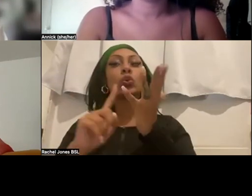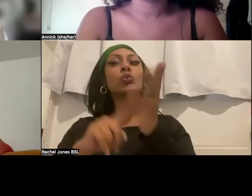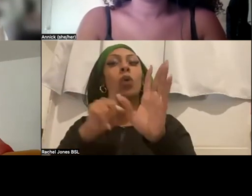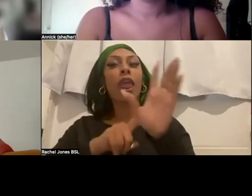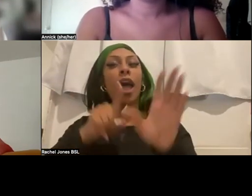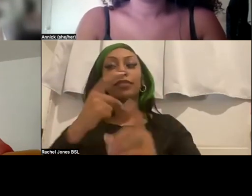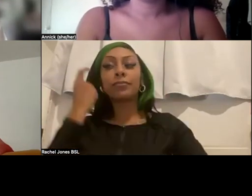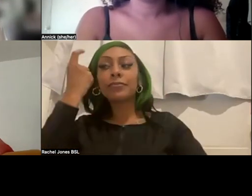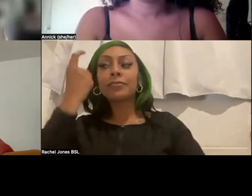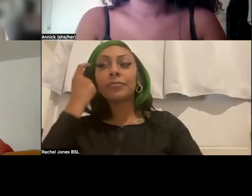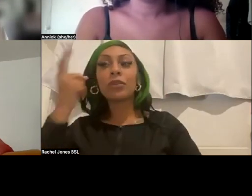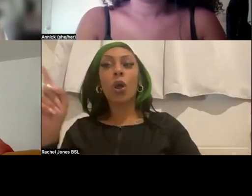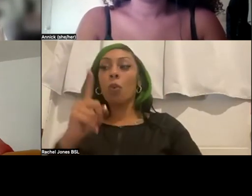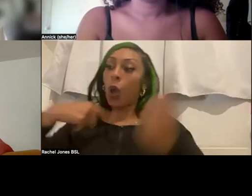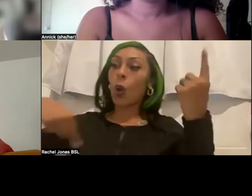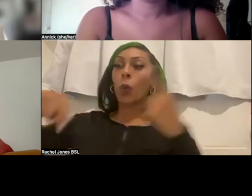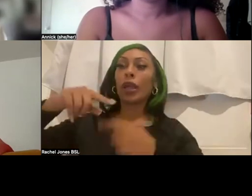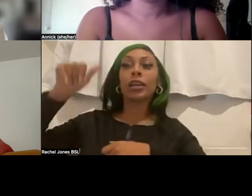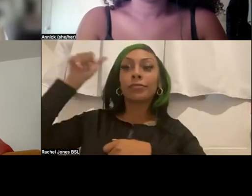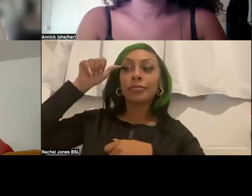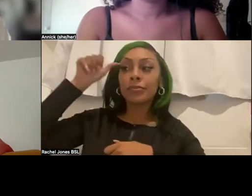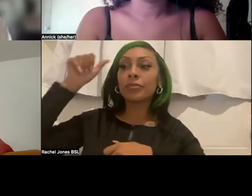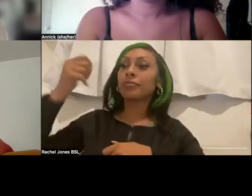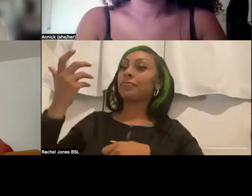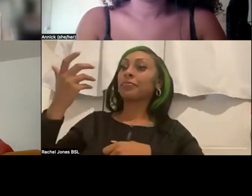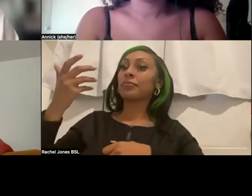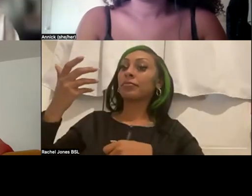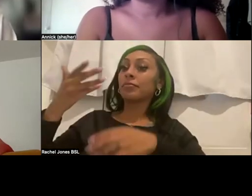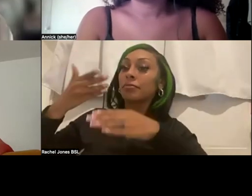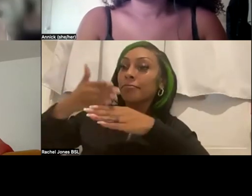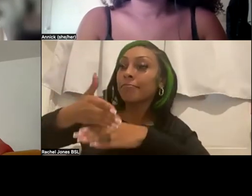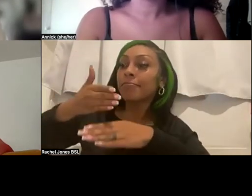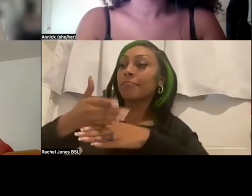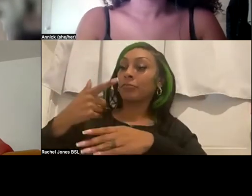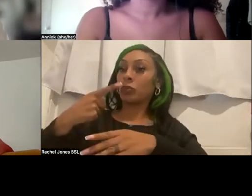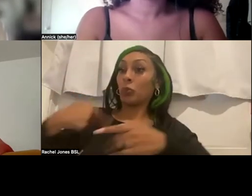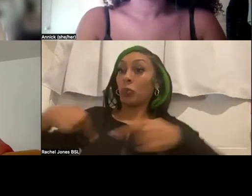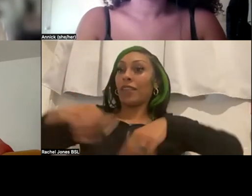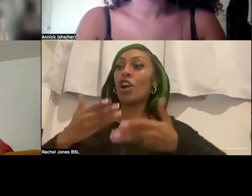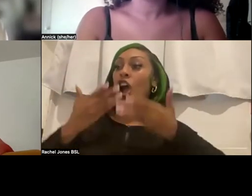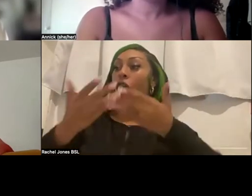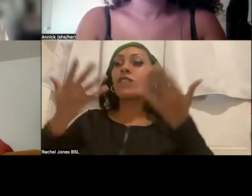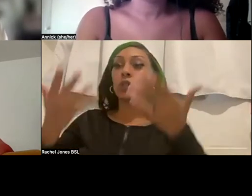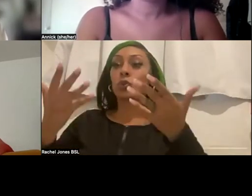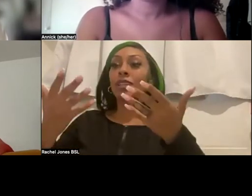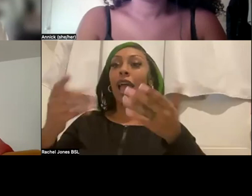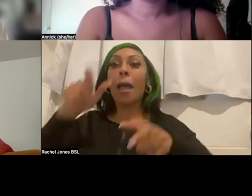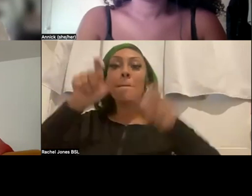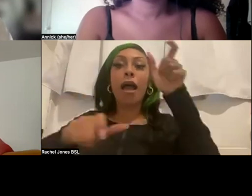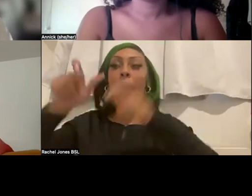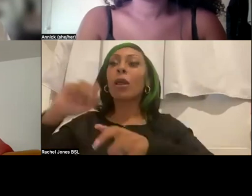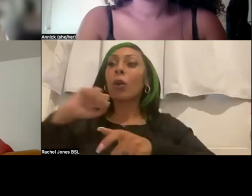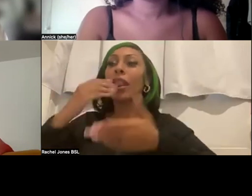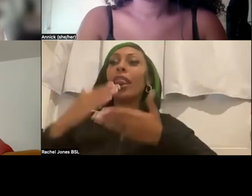we've heard and further connect with the provocations offered today. And that won't be a public session, but we will be sharing information that